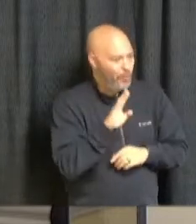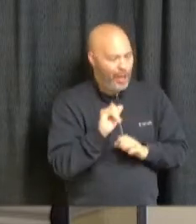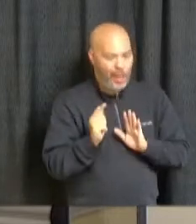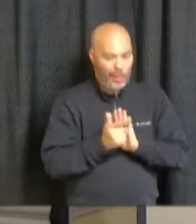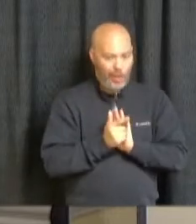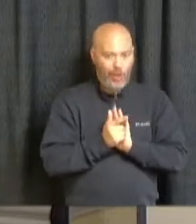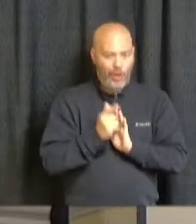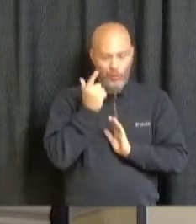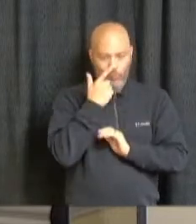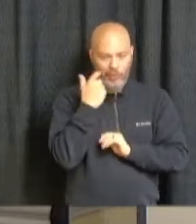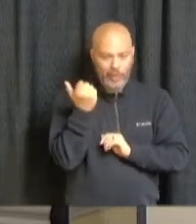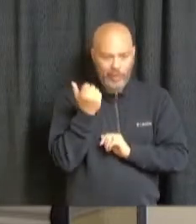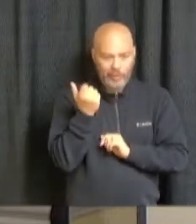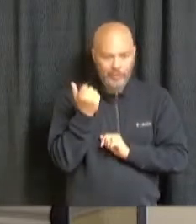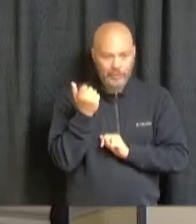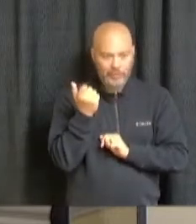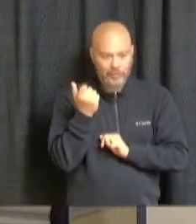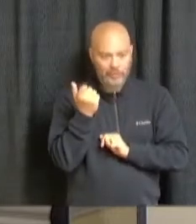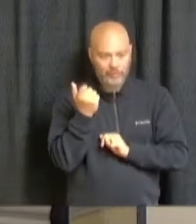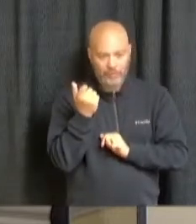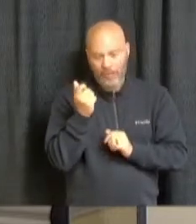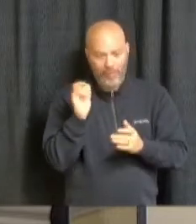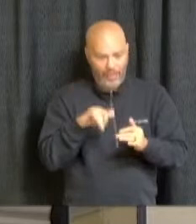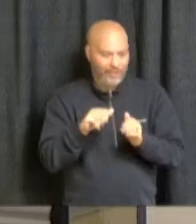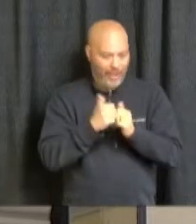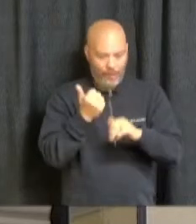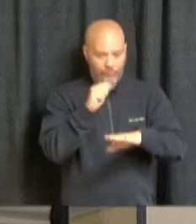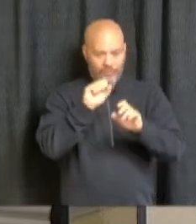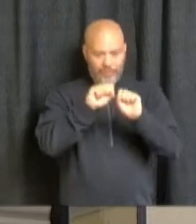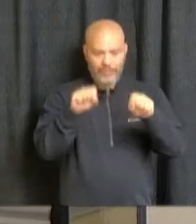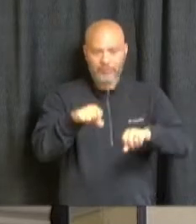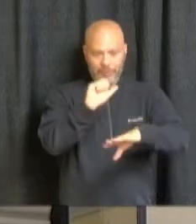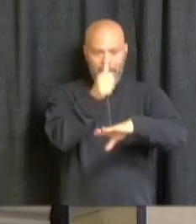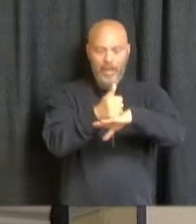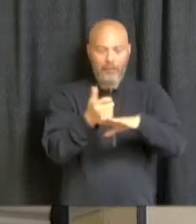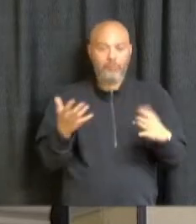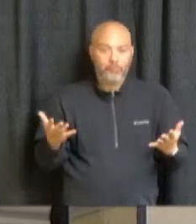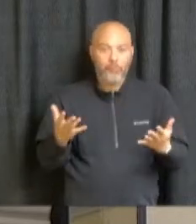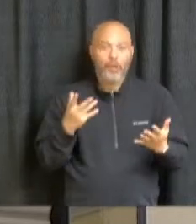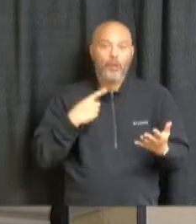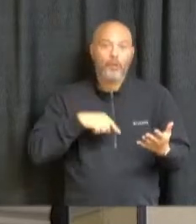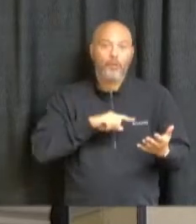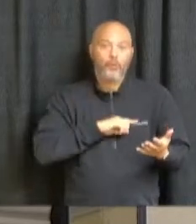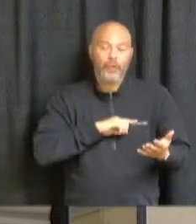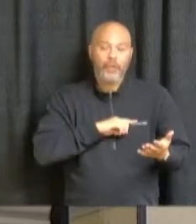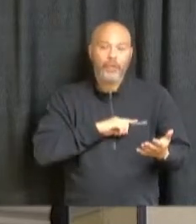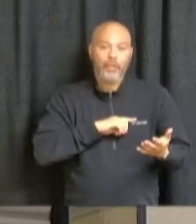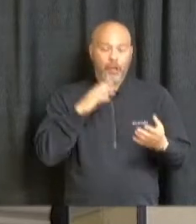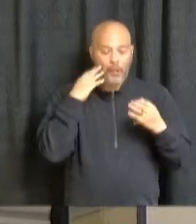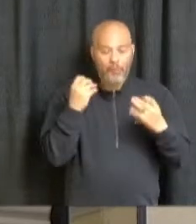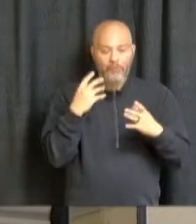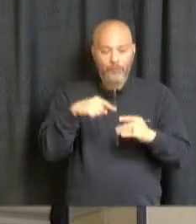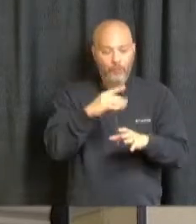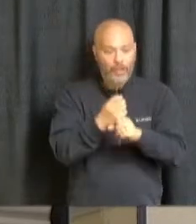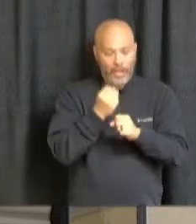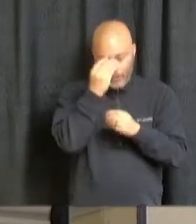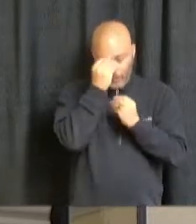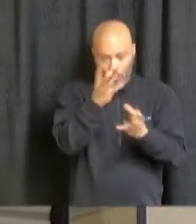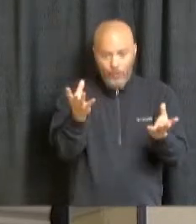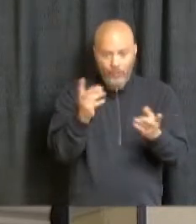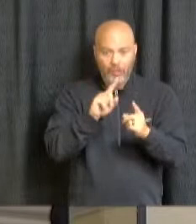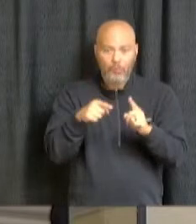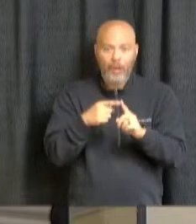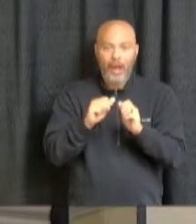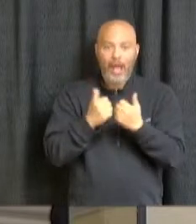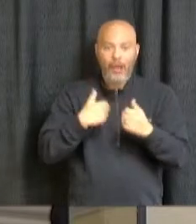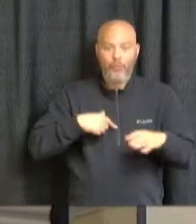law because, that's the way it is. So we've, like many of you received notices about